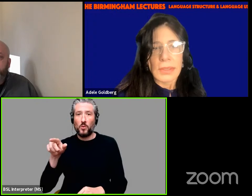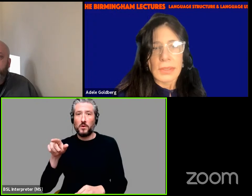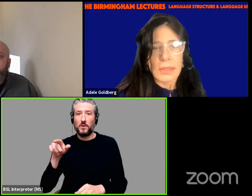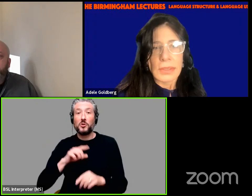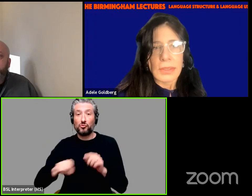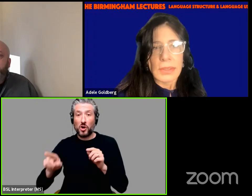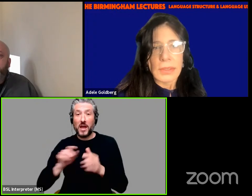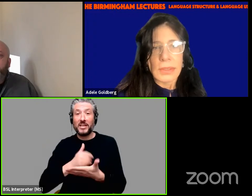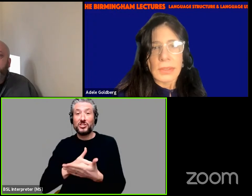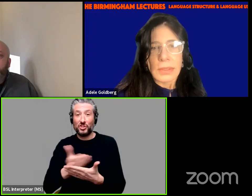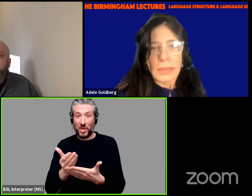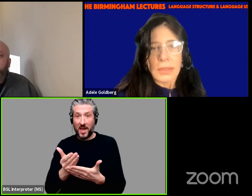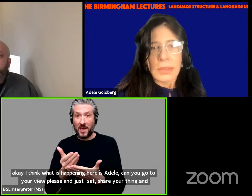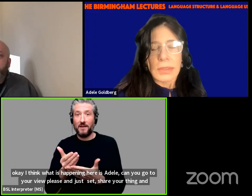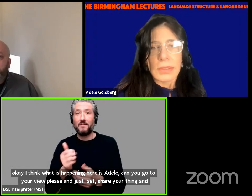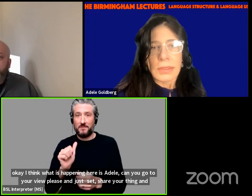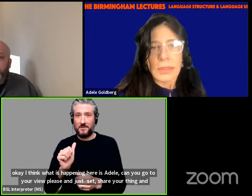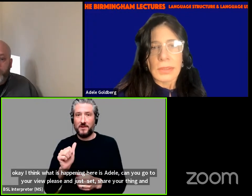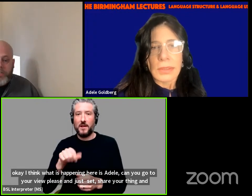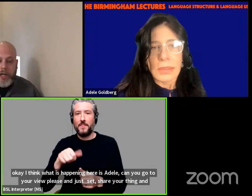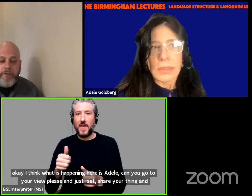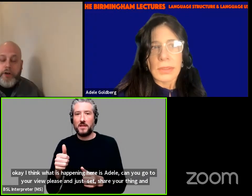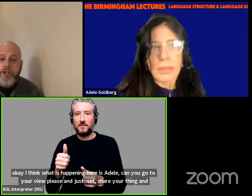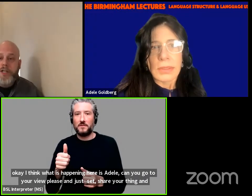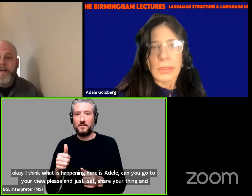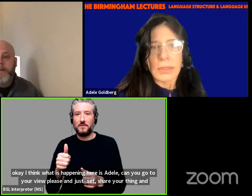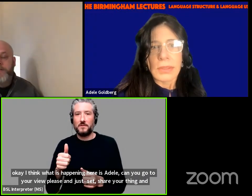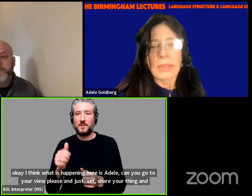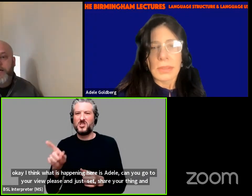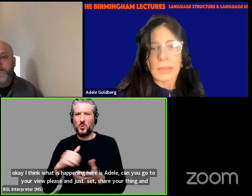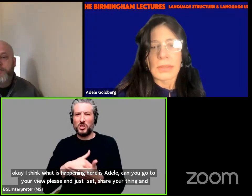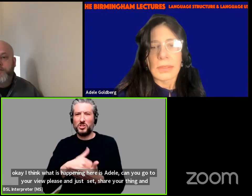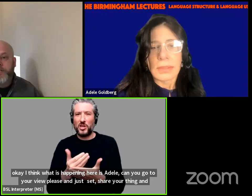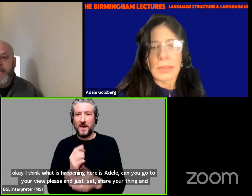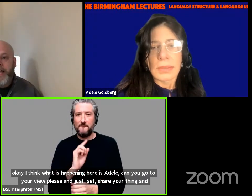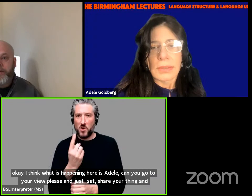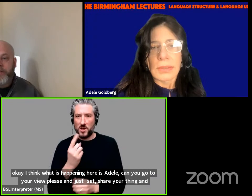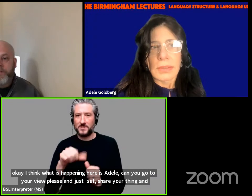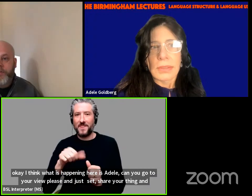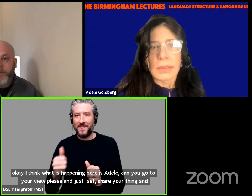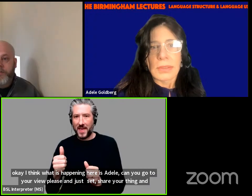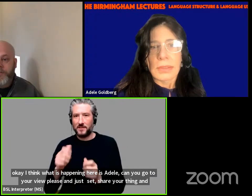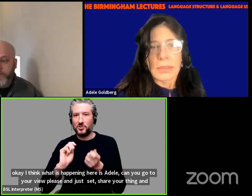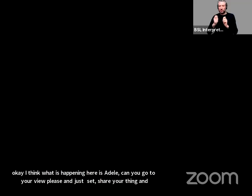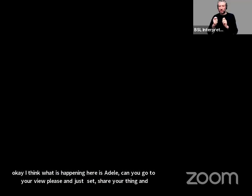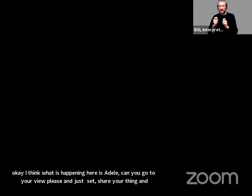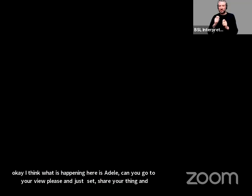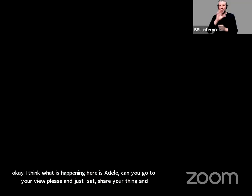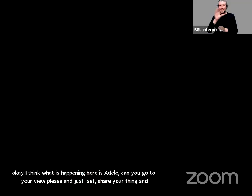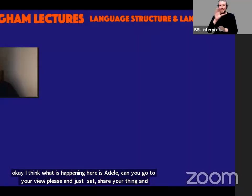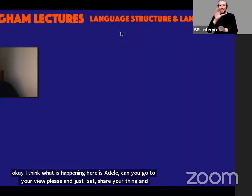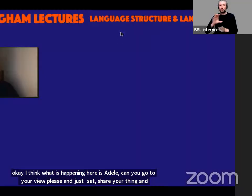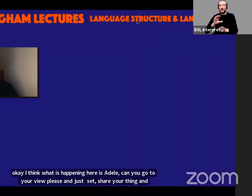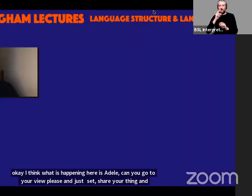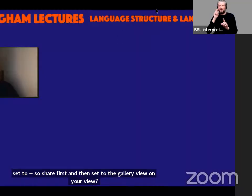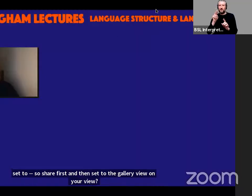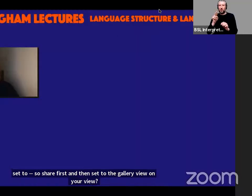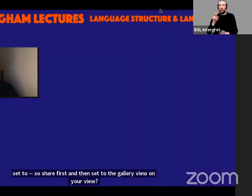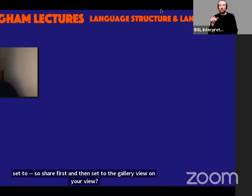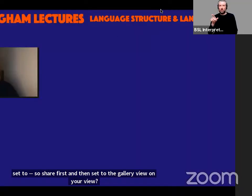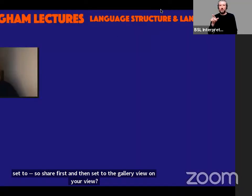to. Yeah. So share, share first and then set to the gallery view on your view. think that will do it.